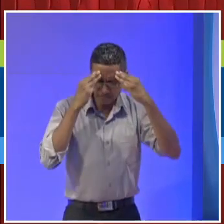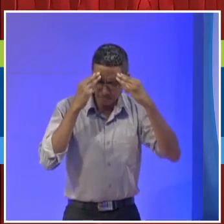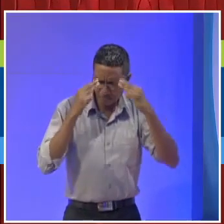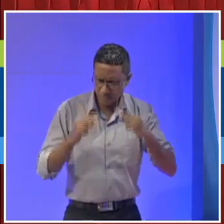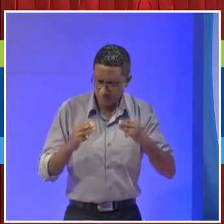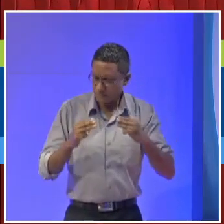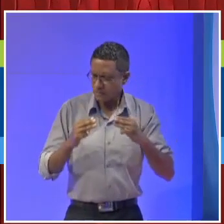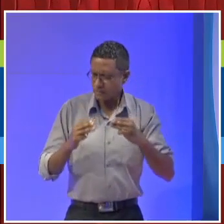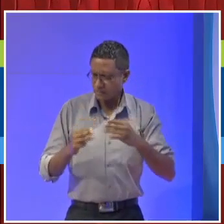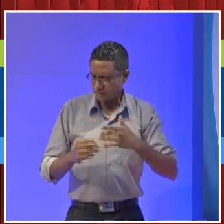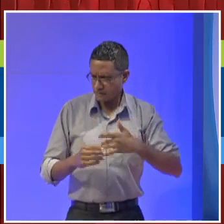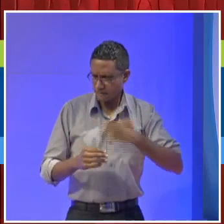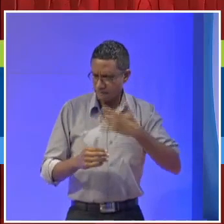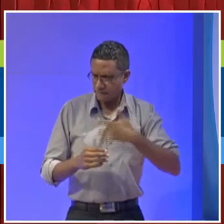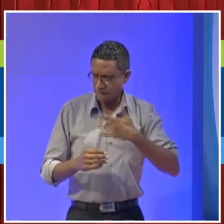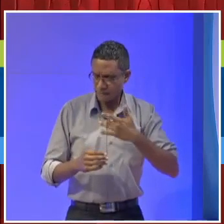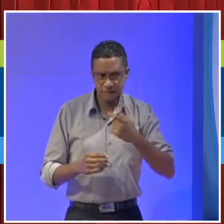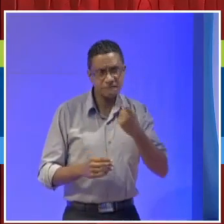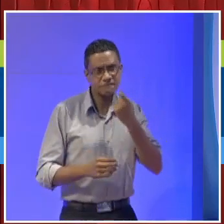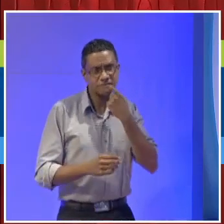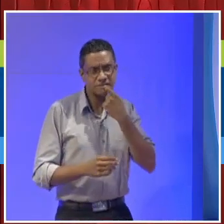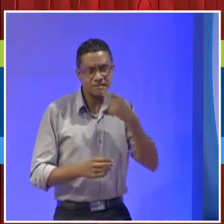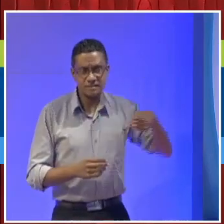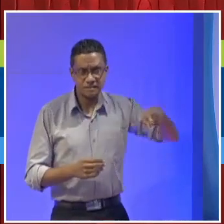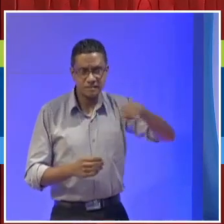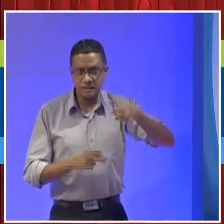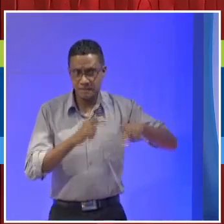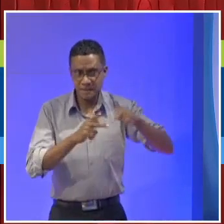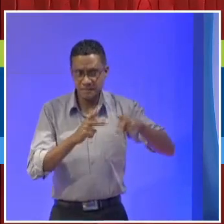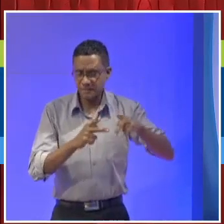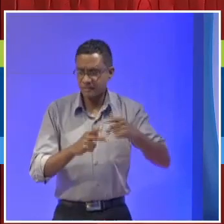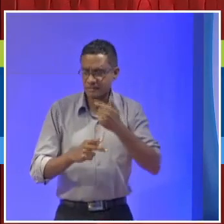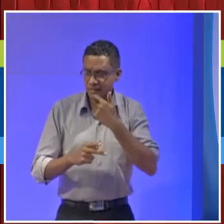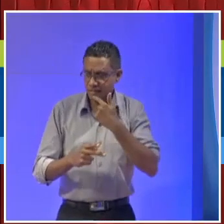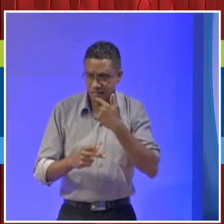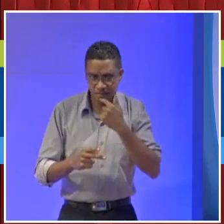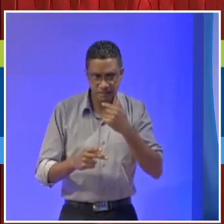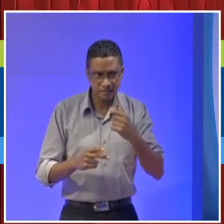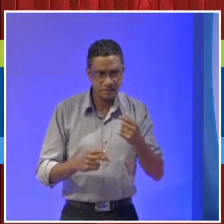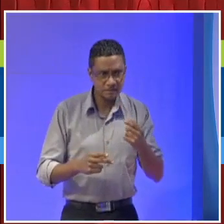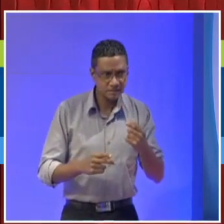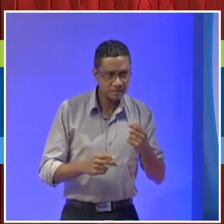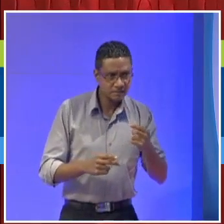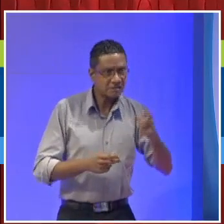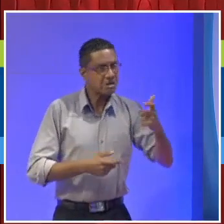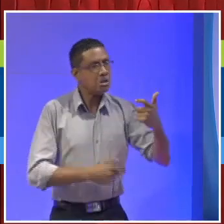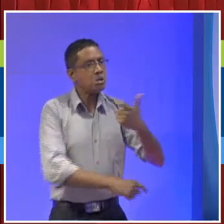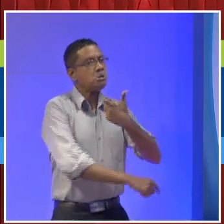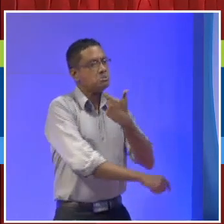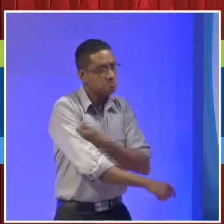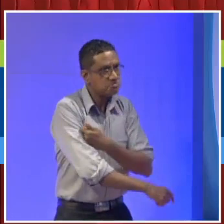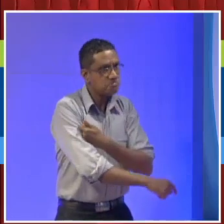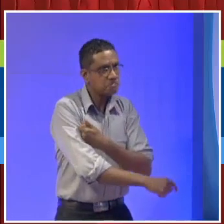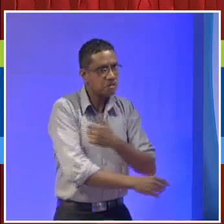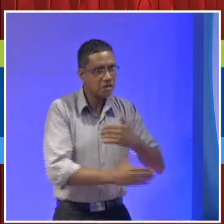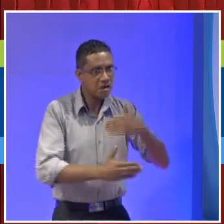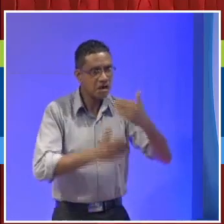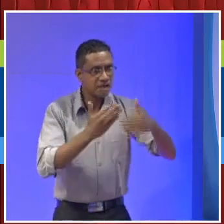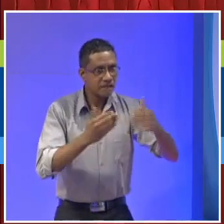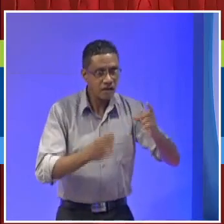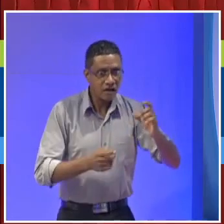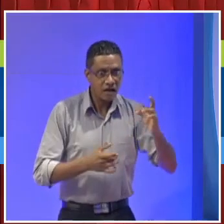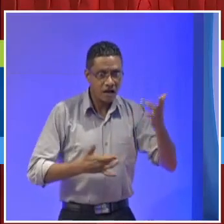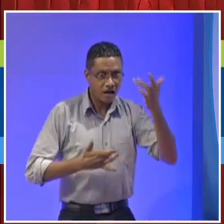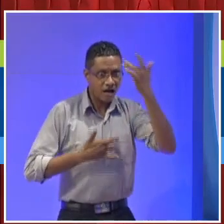recent claims made in the public domain of severe adverse events following COVID vaccination, to what extent does the ministry feel that